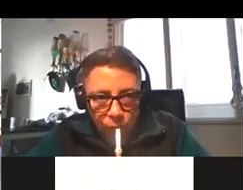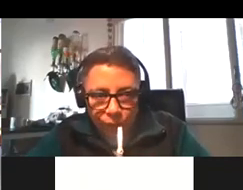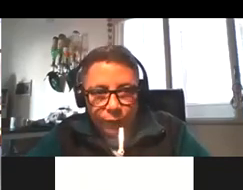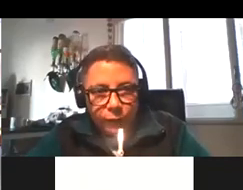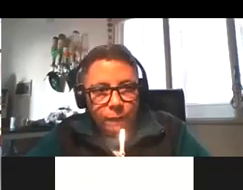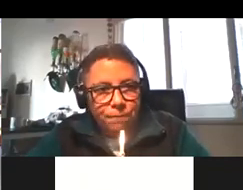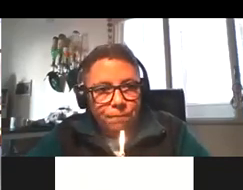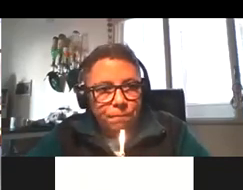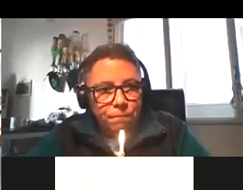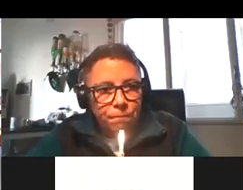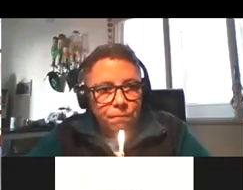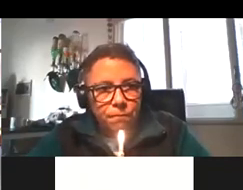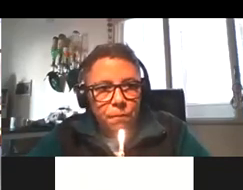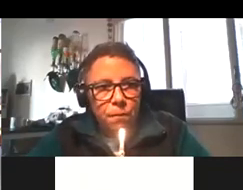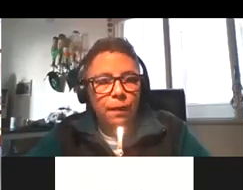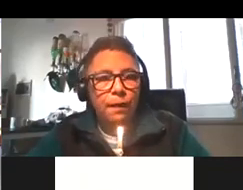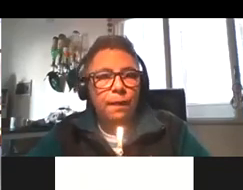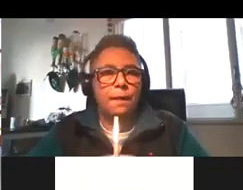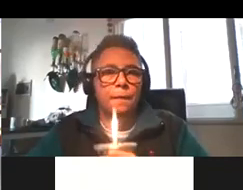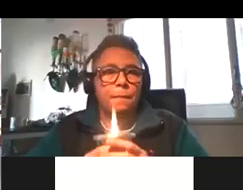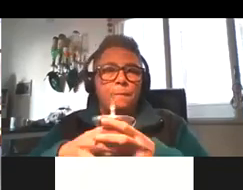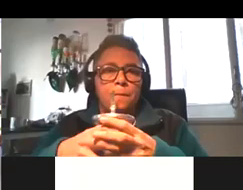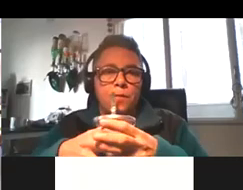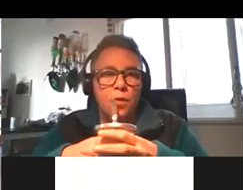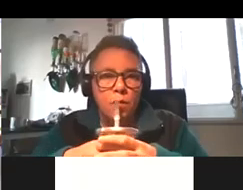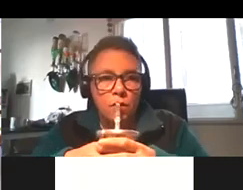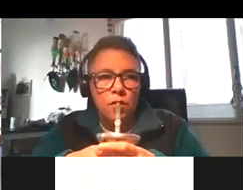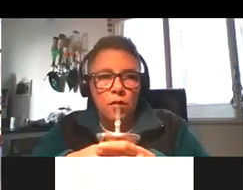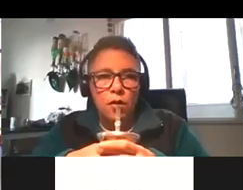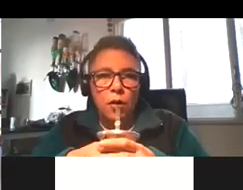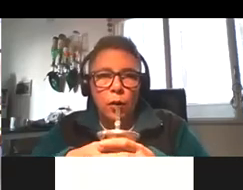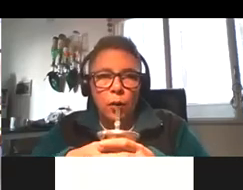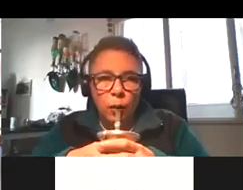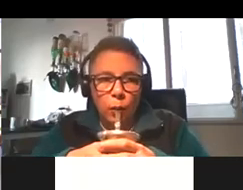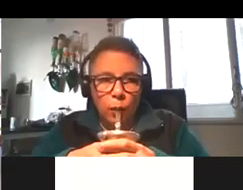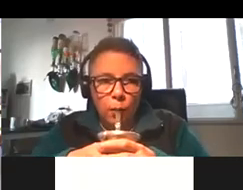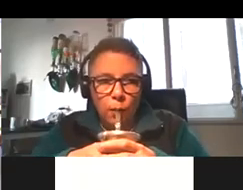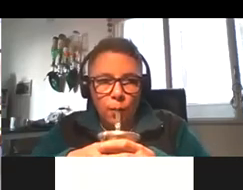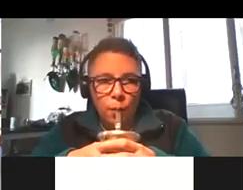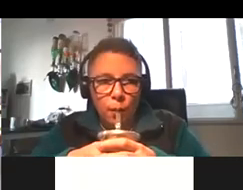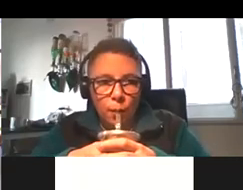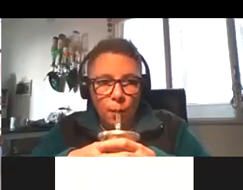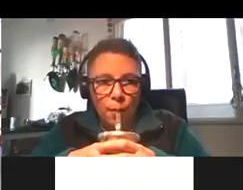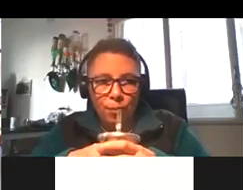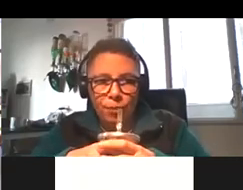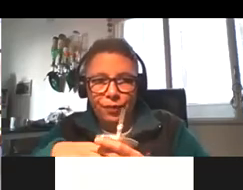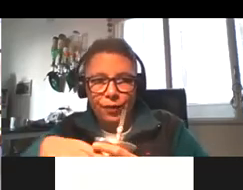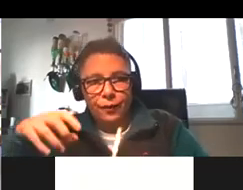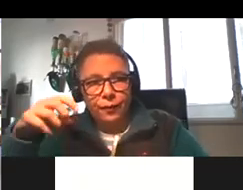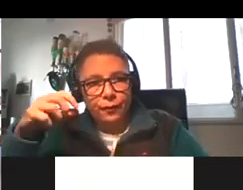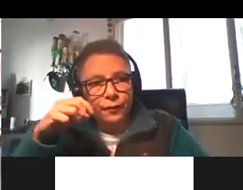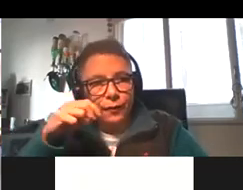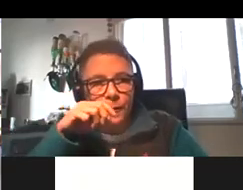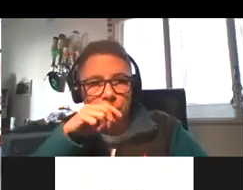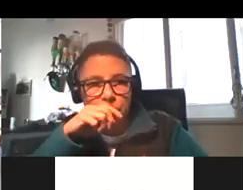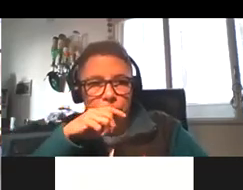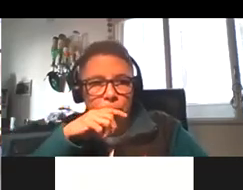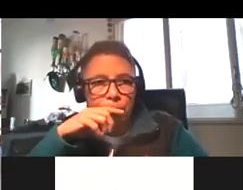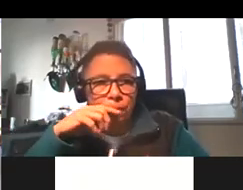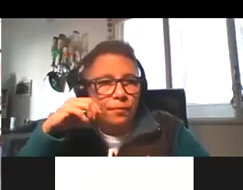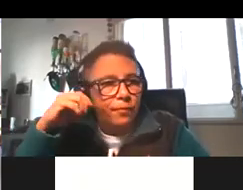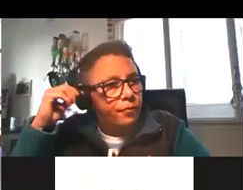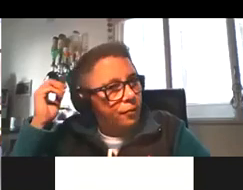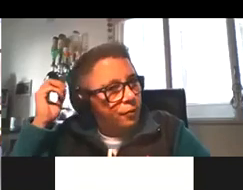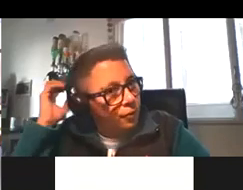very rigid from a regulatory standpoint. So these physicians who founded the